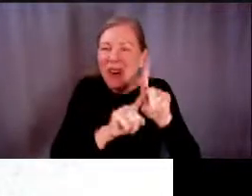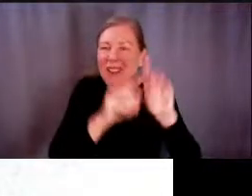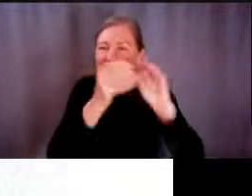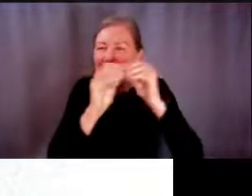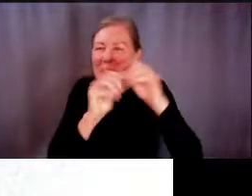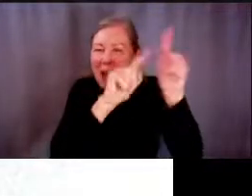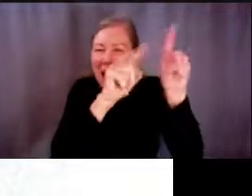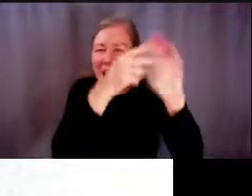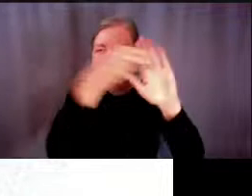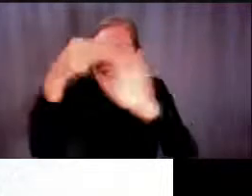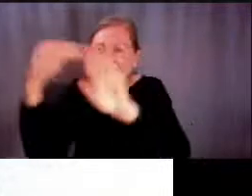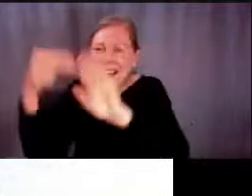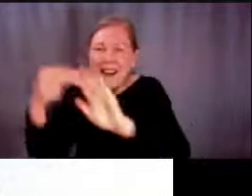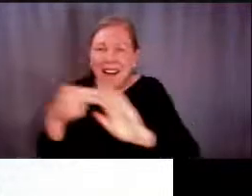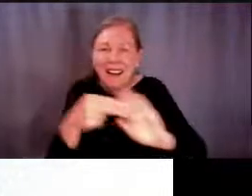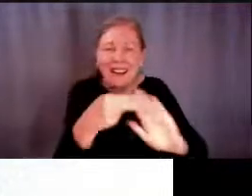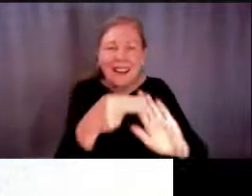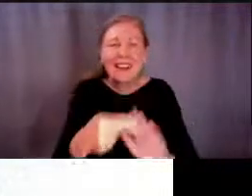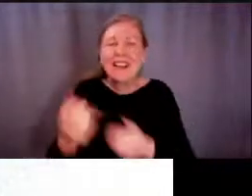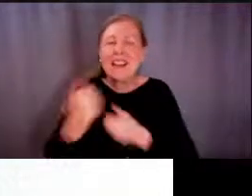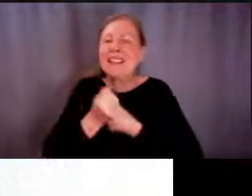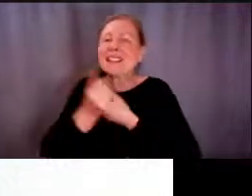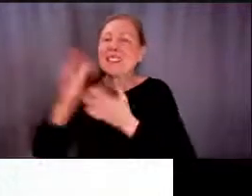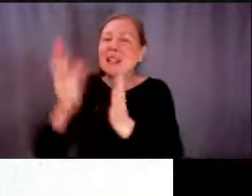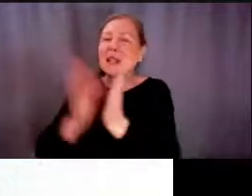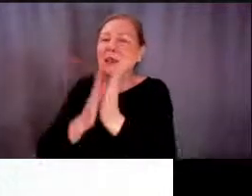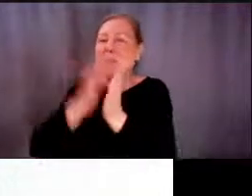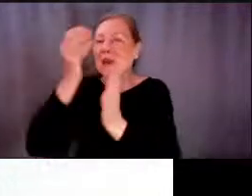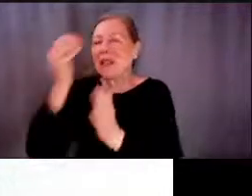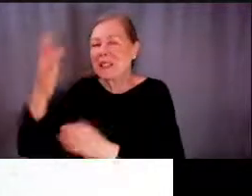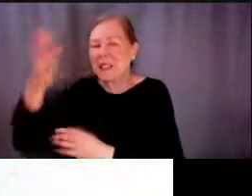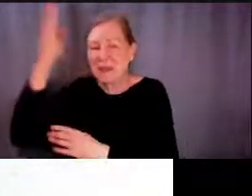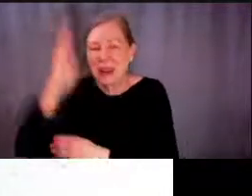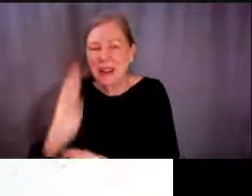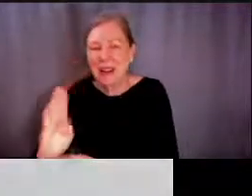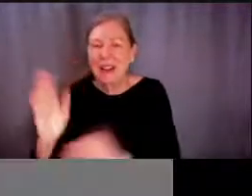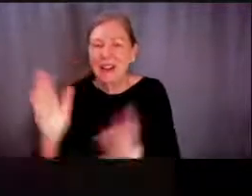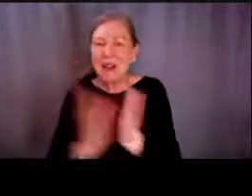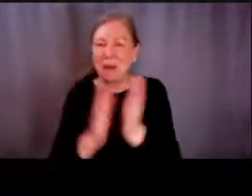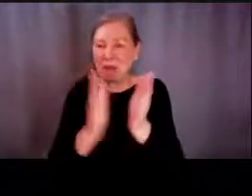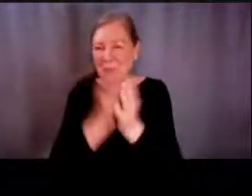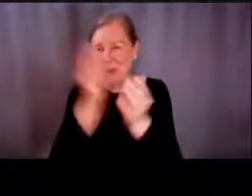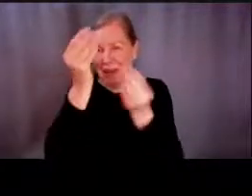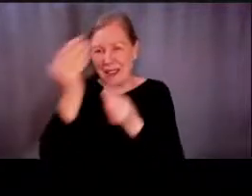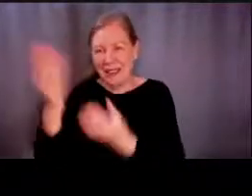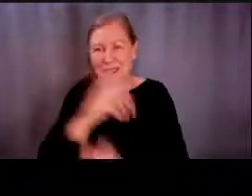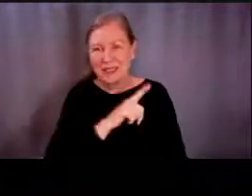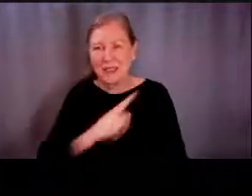with thanks. Sing praises to our God. Praise the Lord.